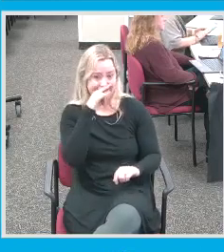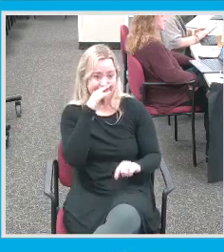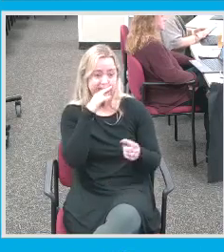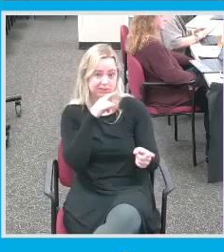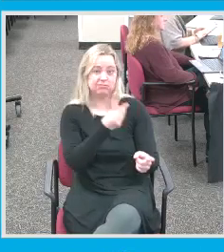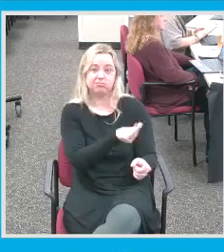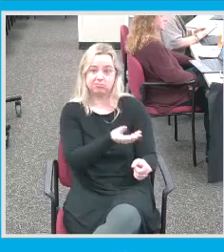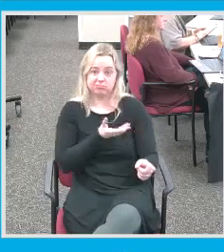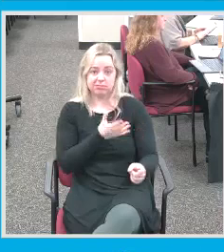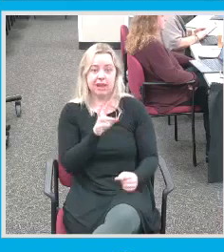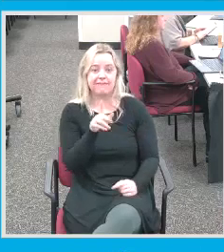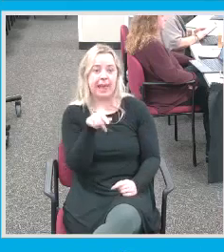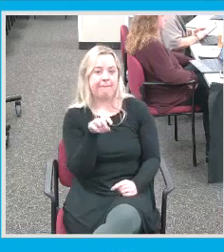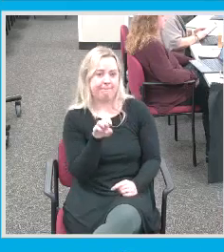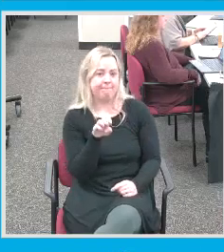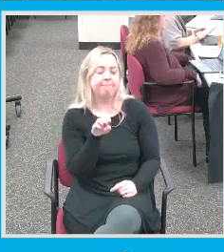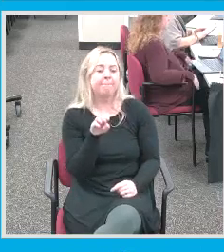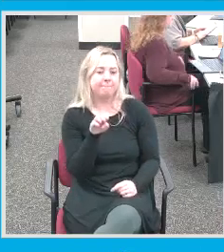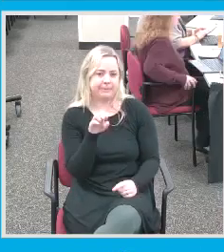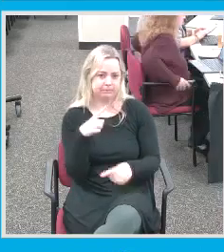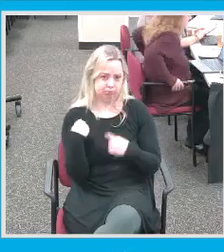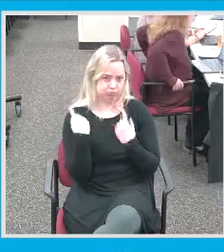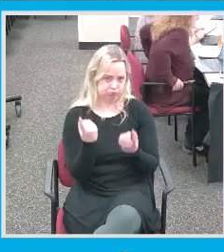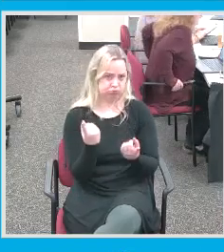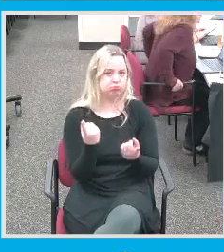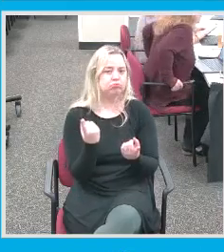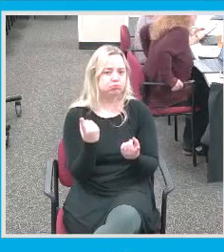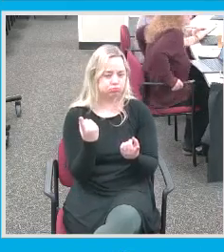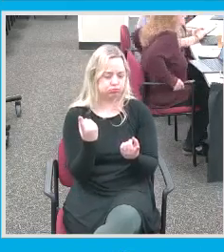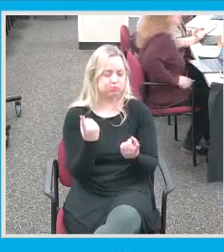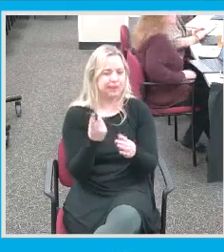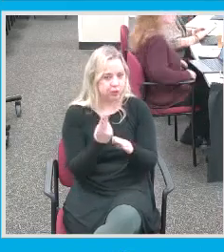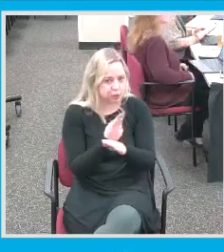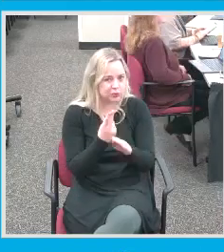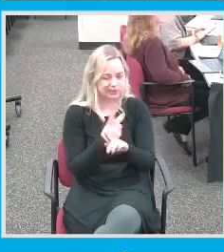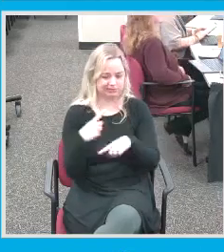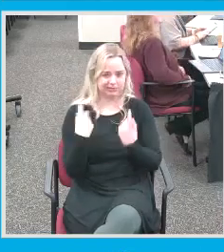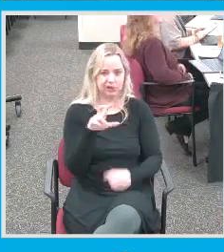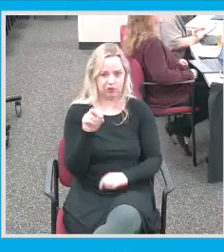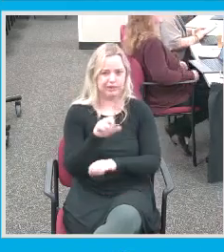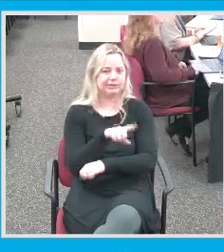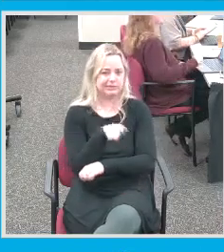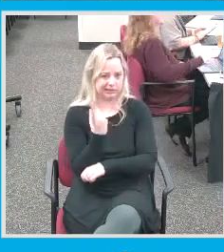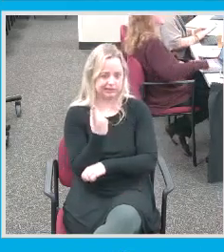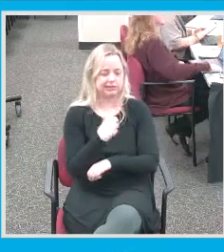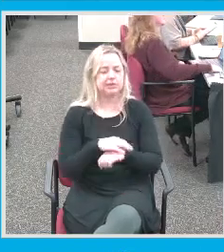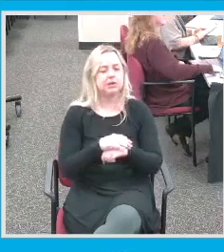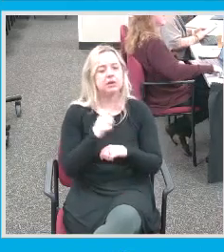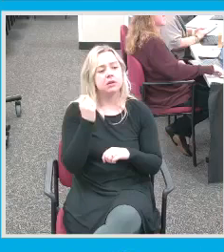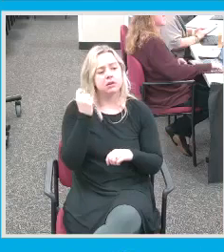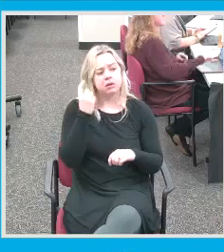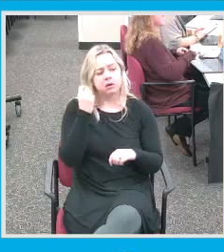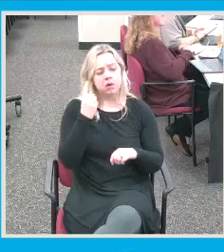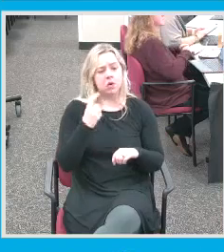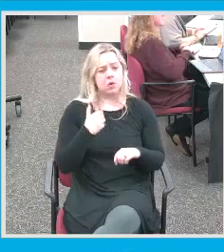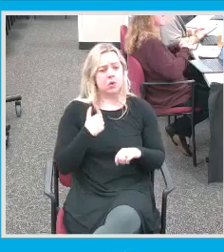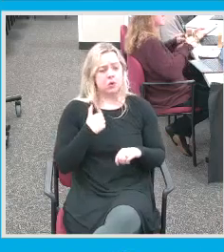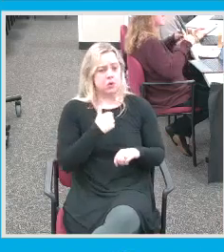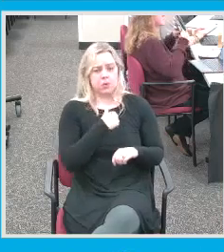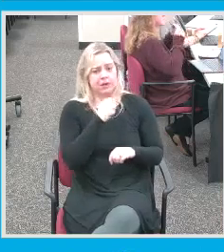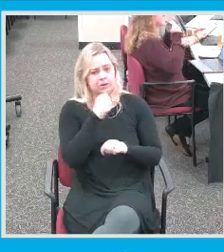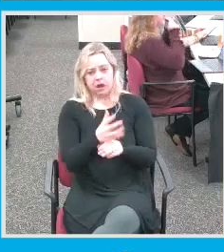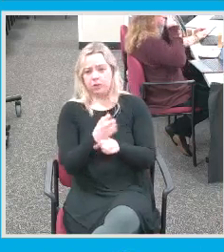days. So that's different than the ever tried. They'd reported using it in the last 30 days. And while we didn't get El Paso County